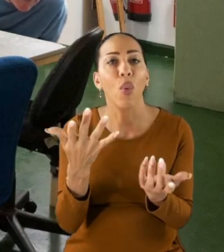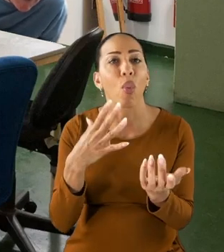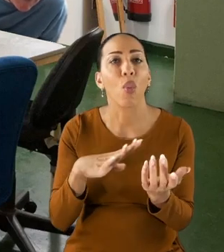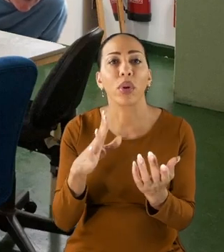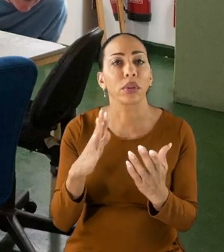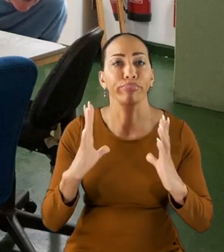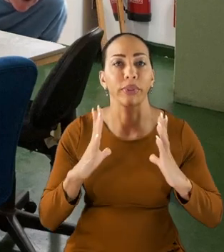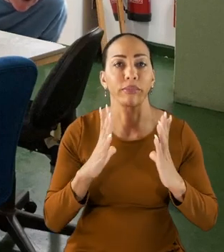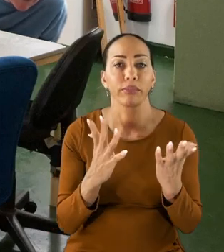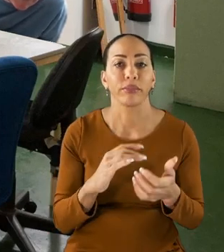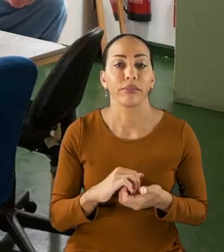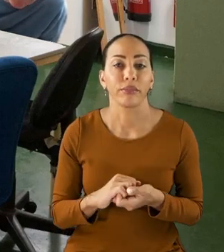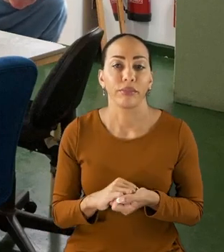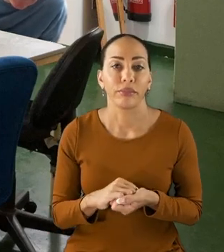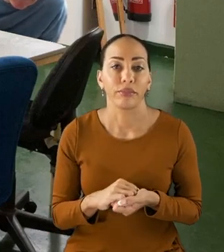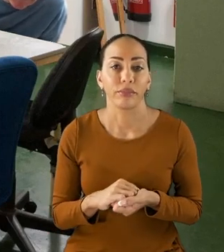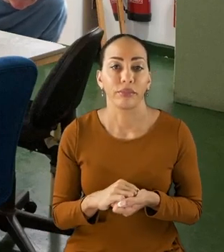break beforehand?